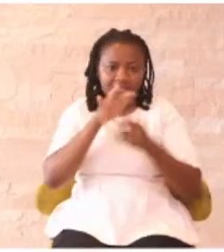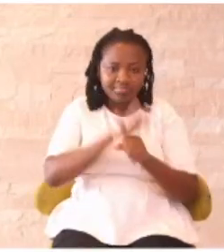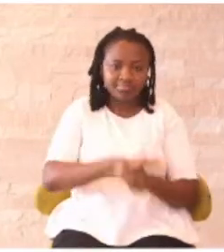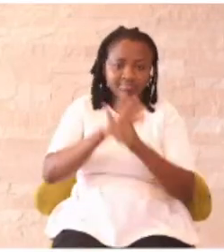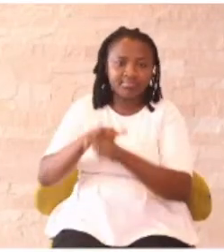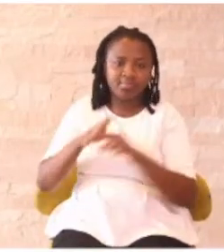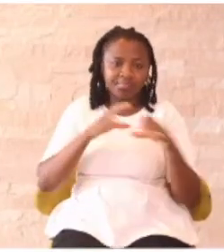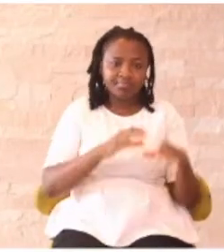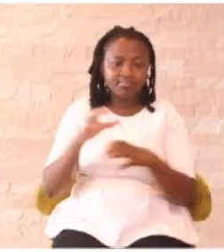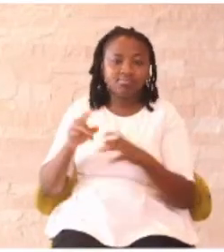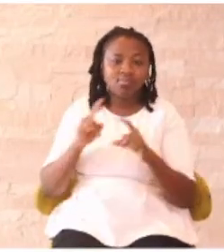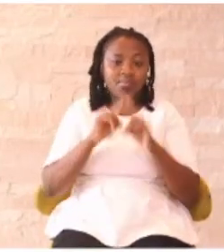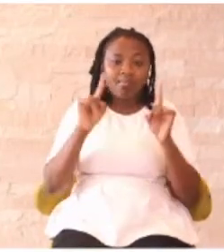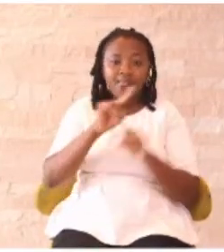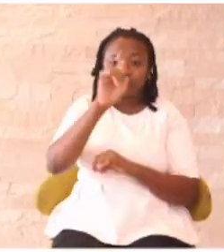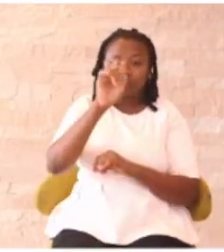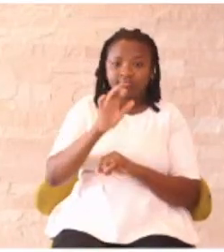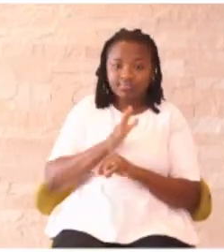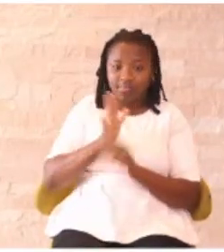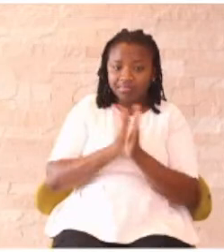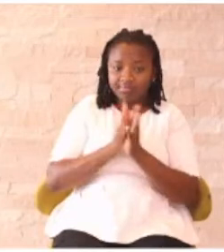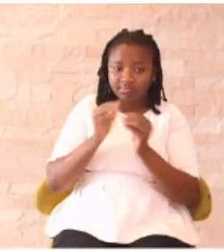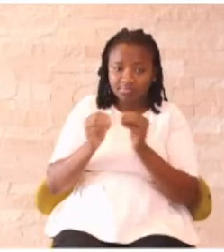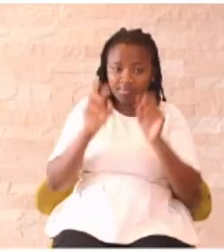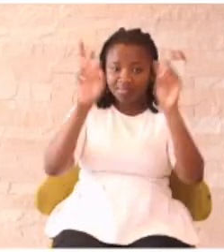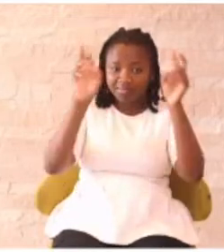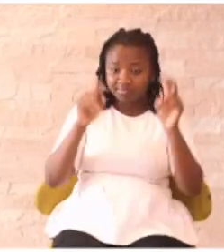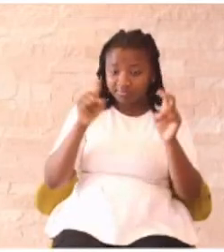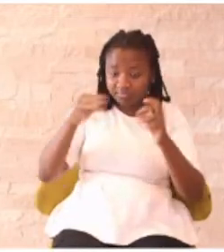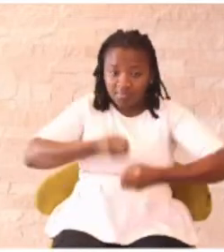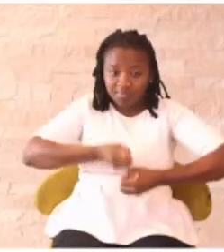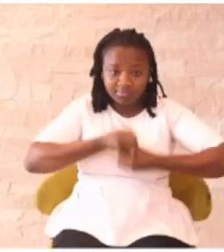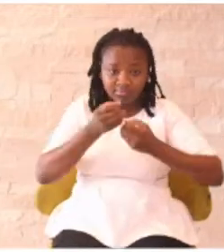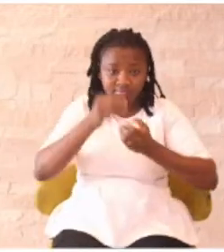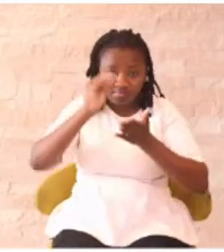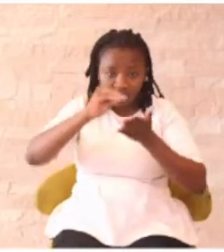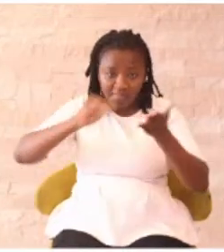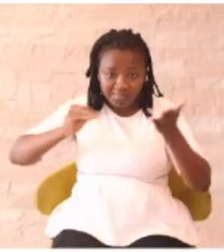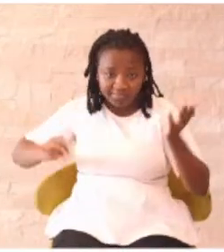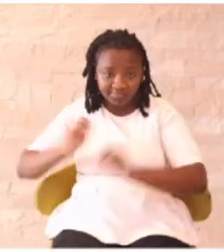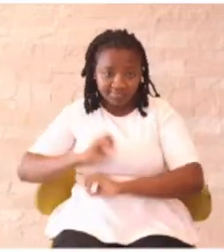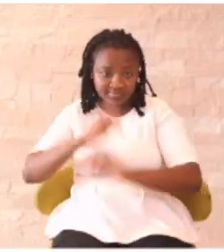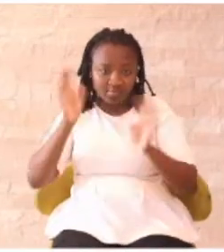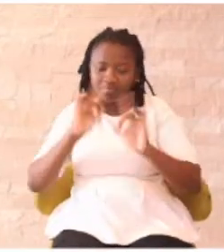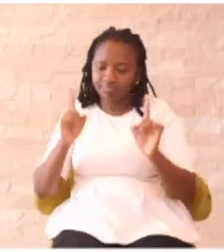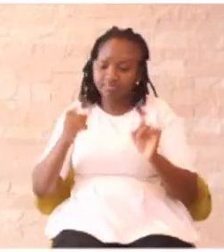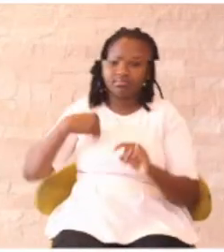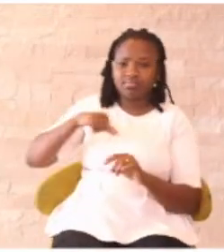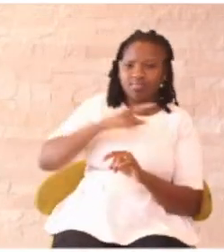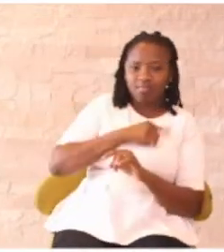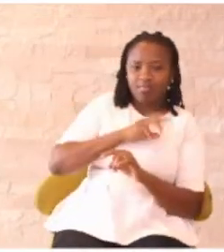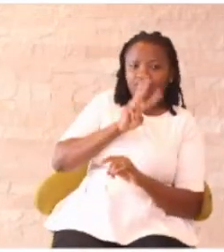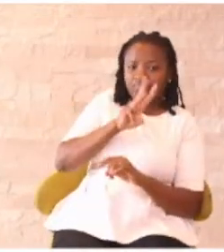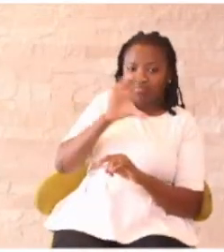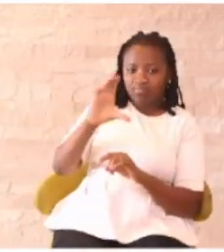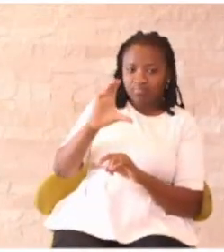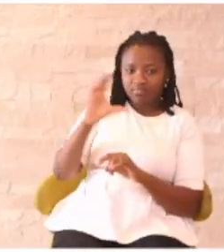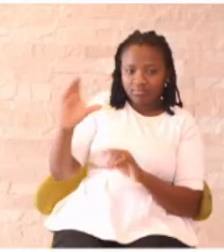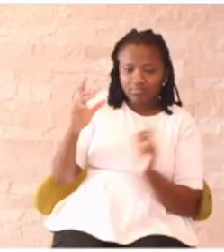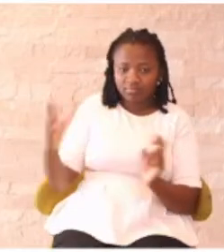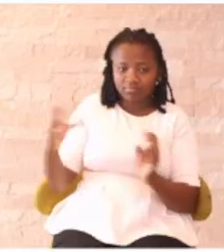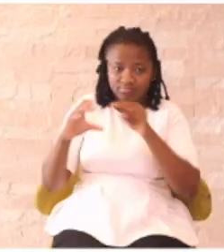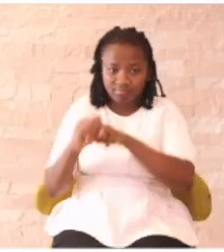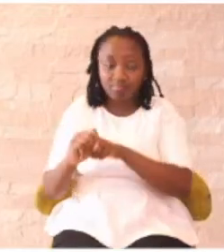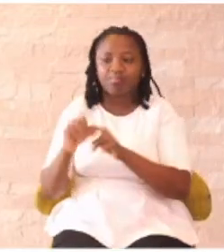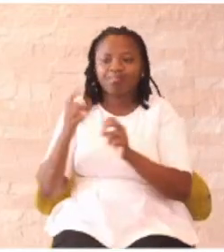disability issues were really not coming out clearly. So we were able to contribute to that, and we are looking forward